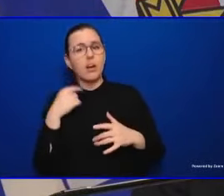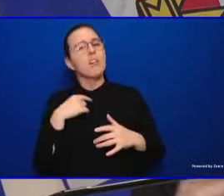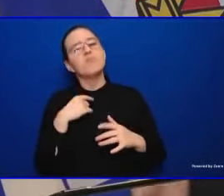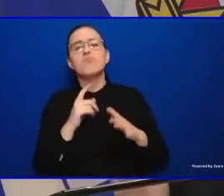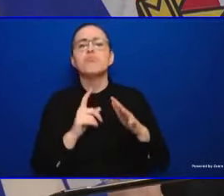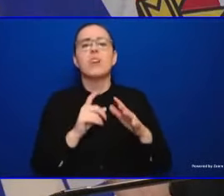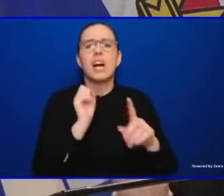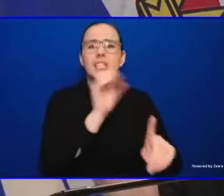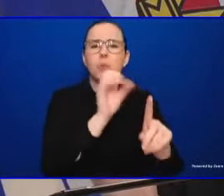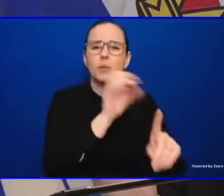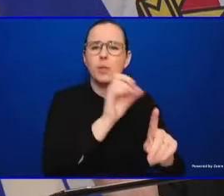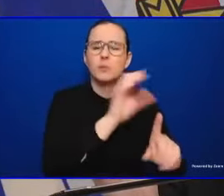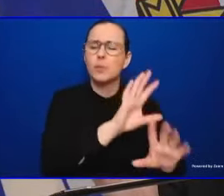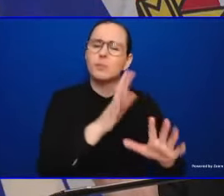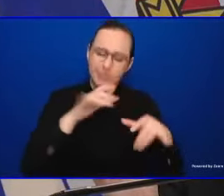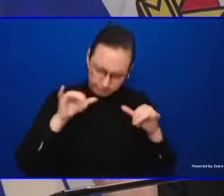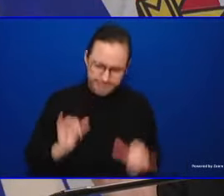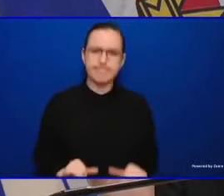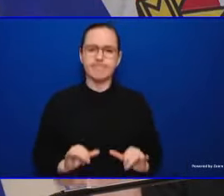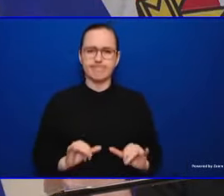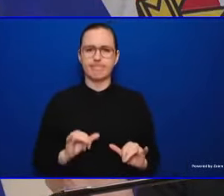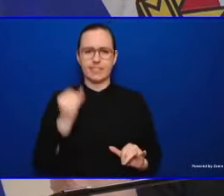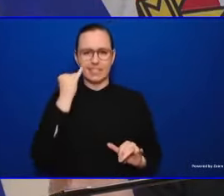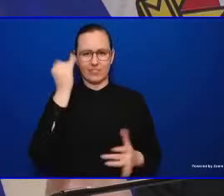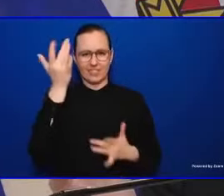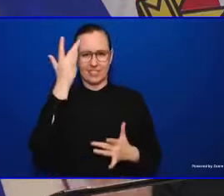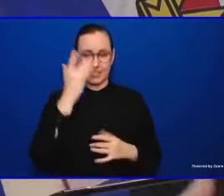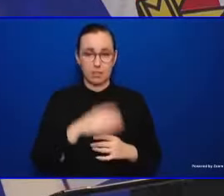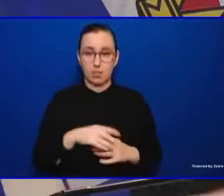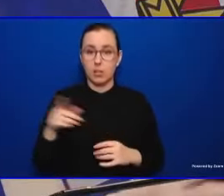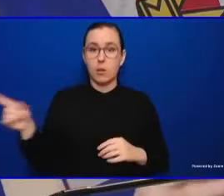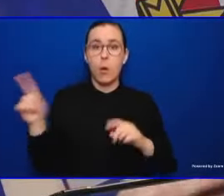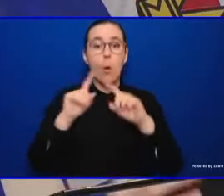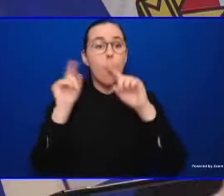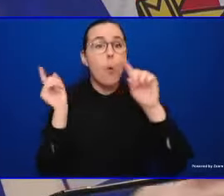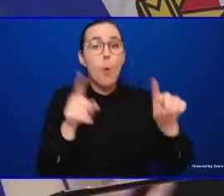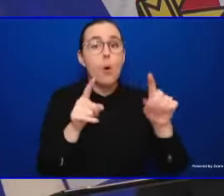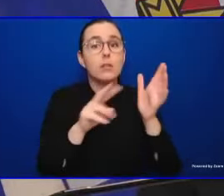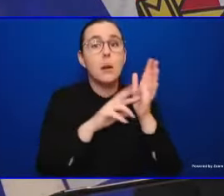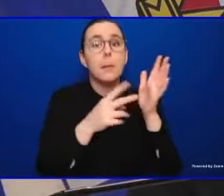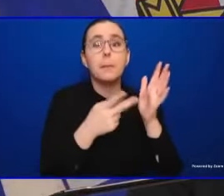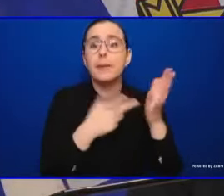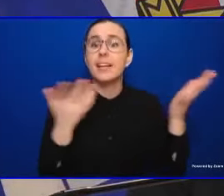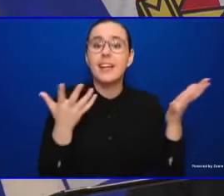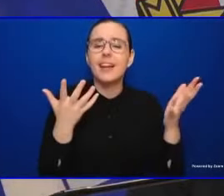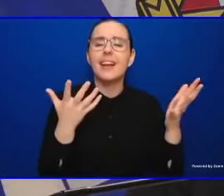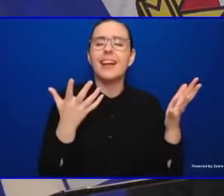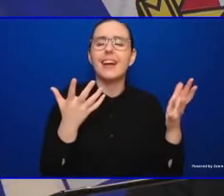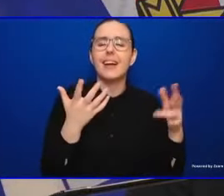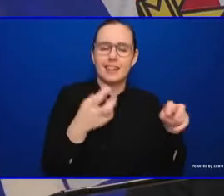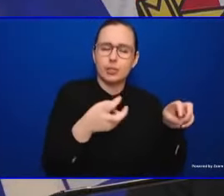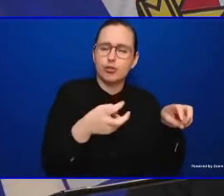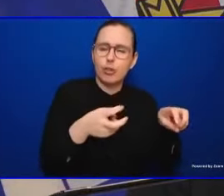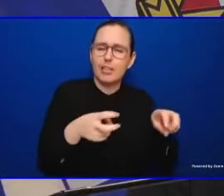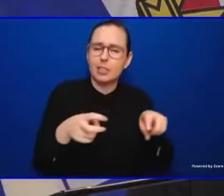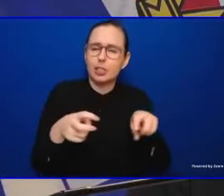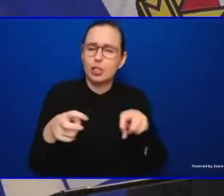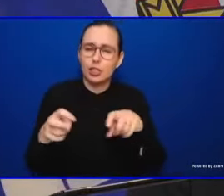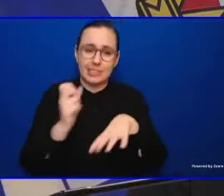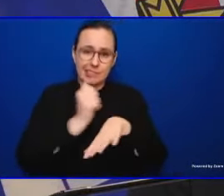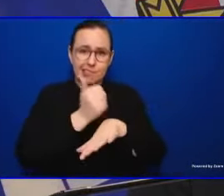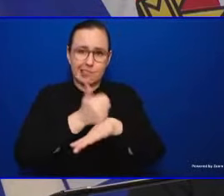next, I expect there'll be a bit of a transition for some businesses, and some of them will already have things in place